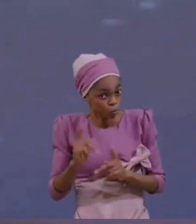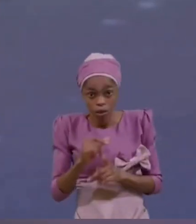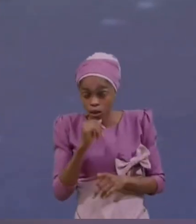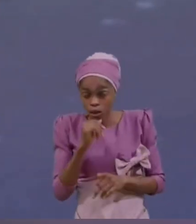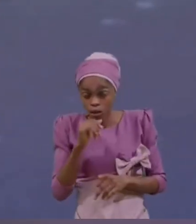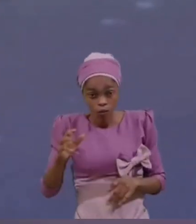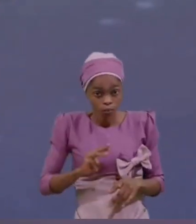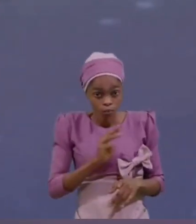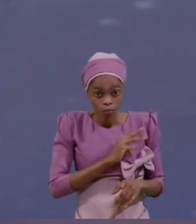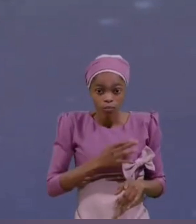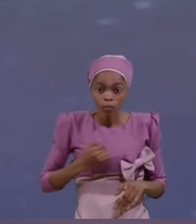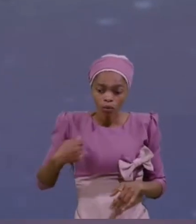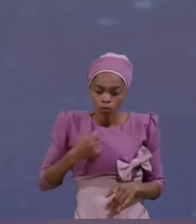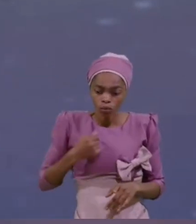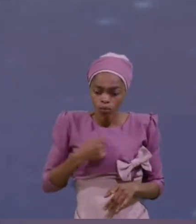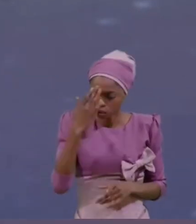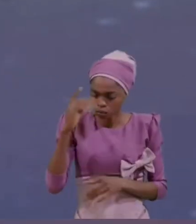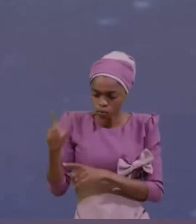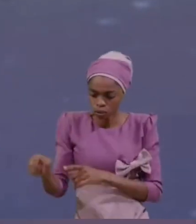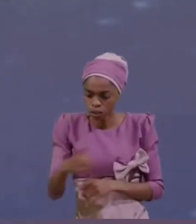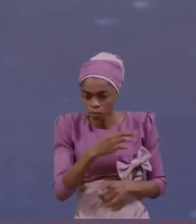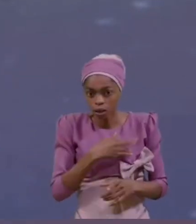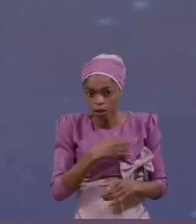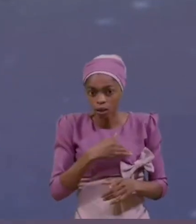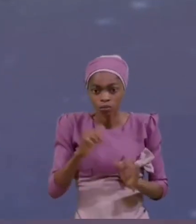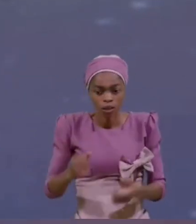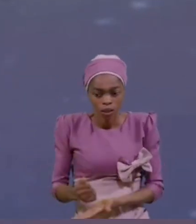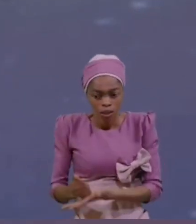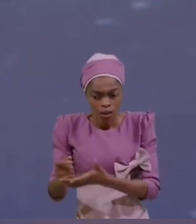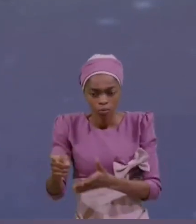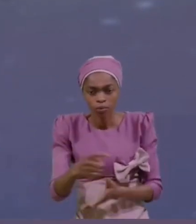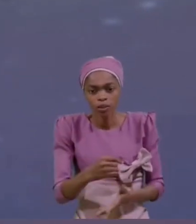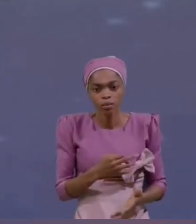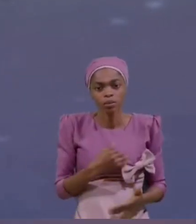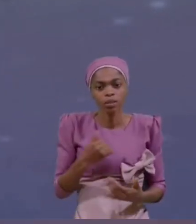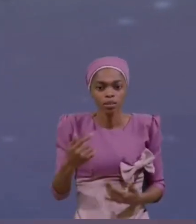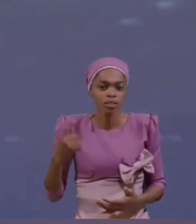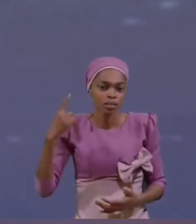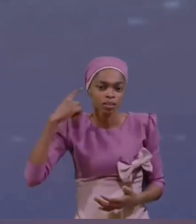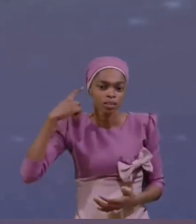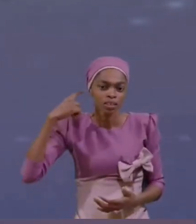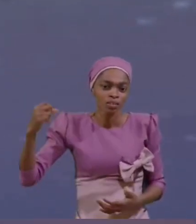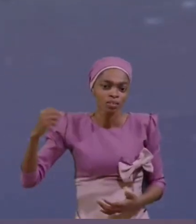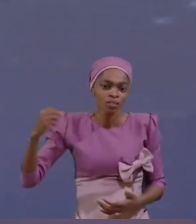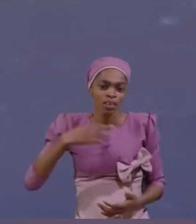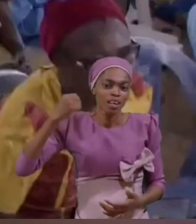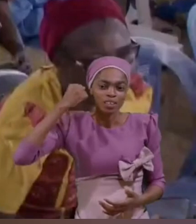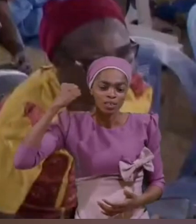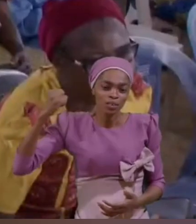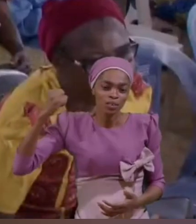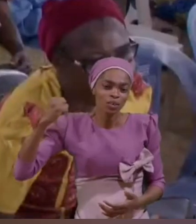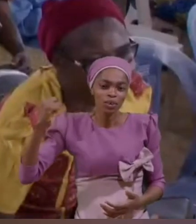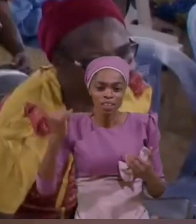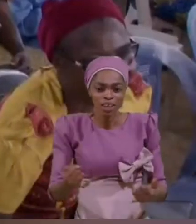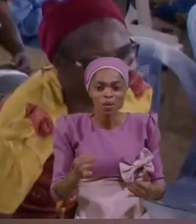them. Silver and gold, now we have silver and gold.